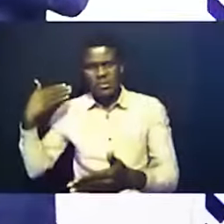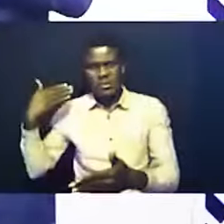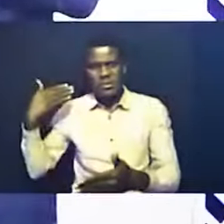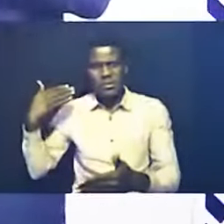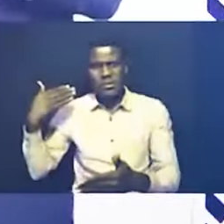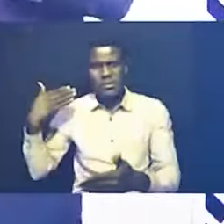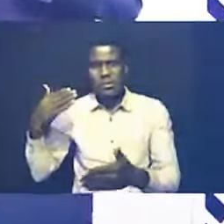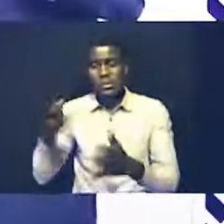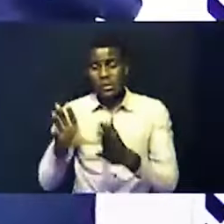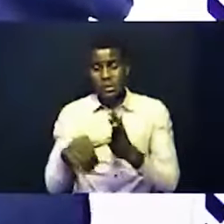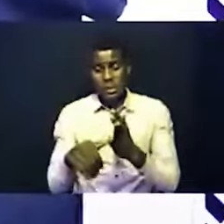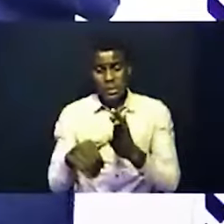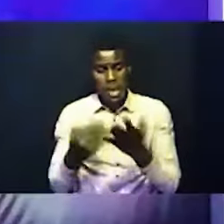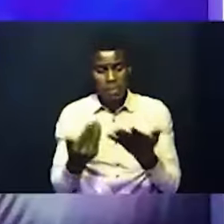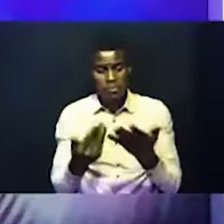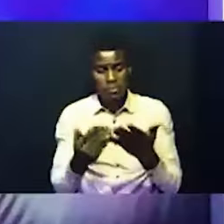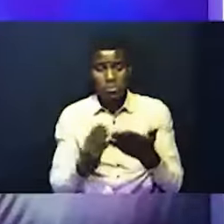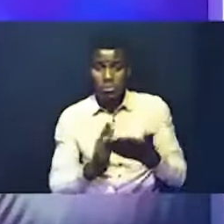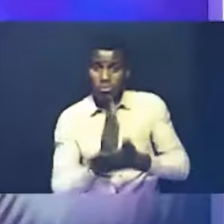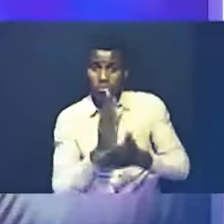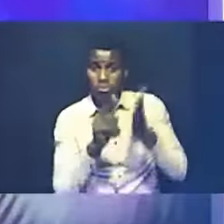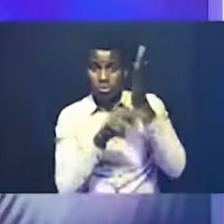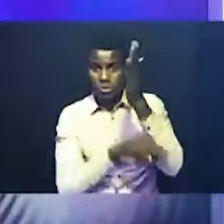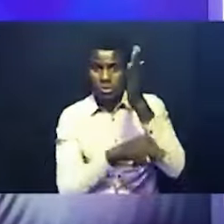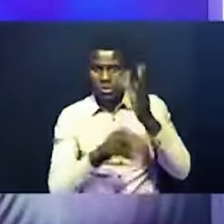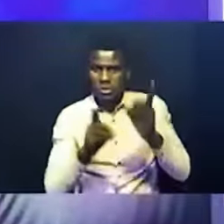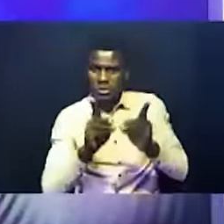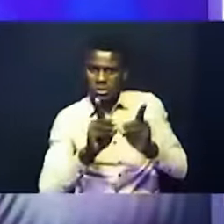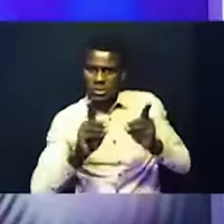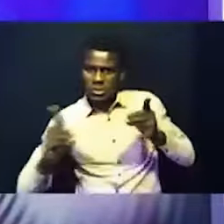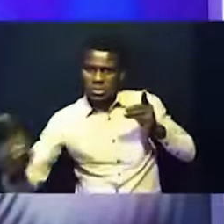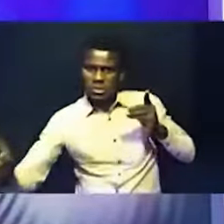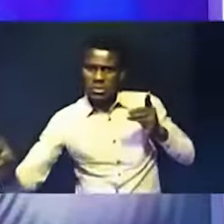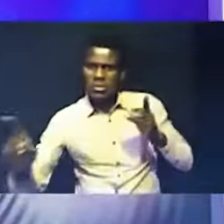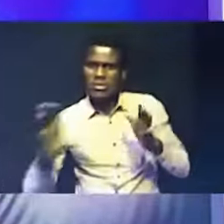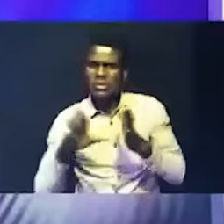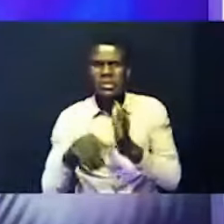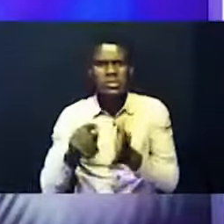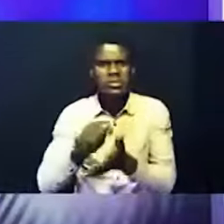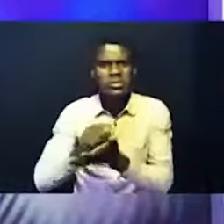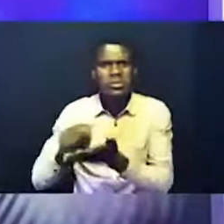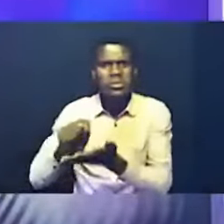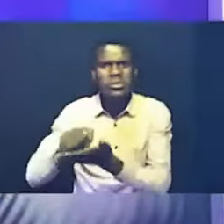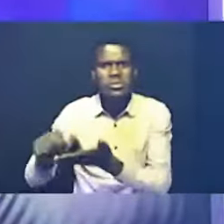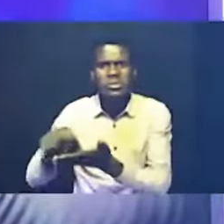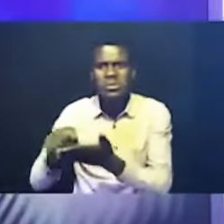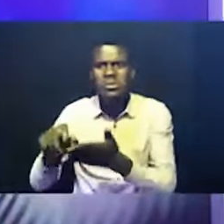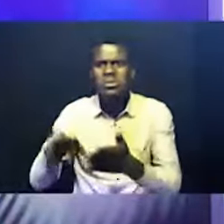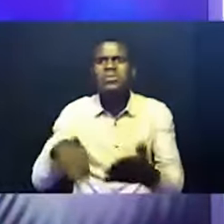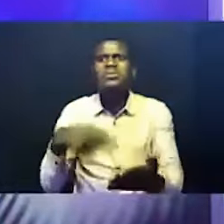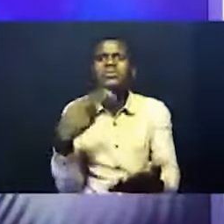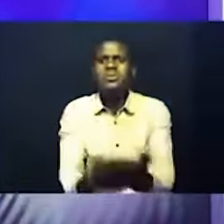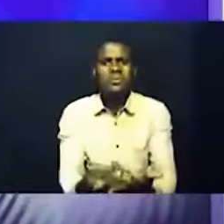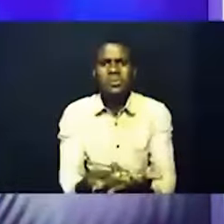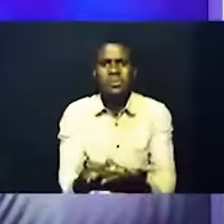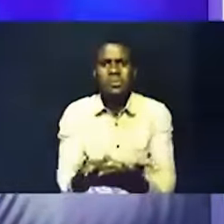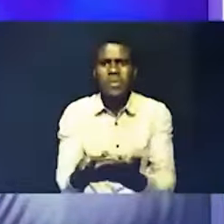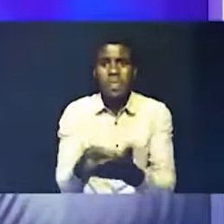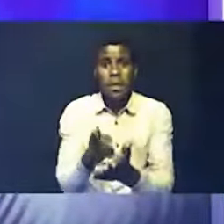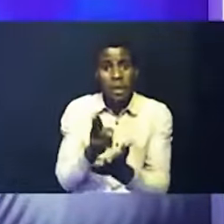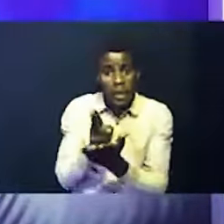stands at a distance truth has stumble in the streets hesty cannot